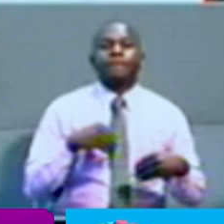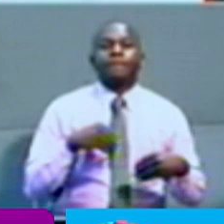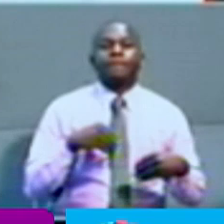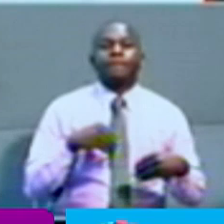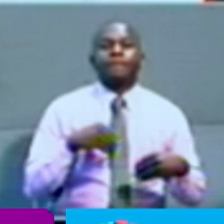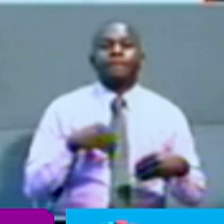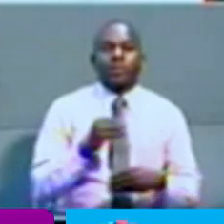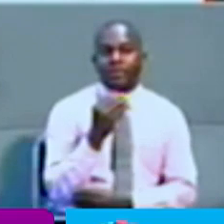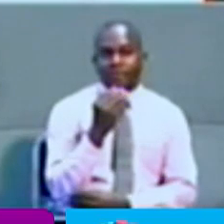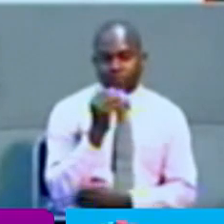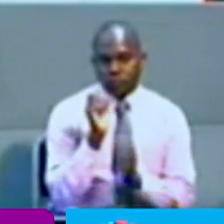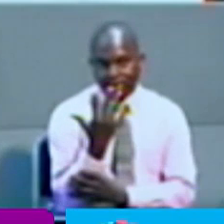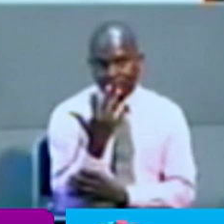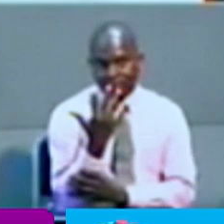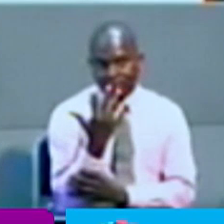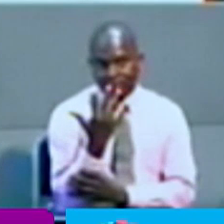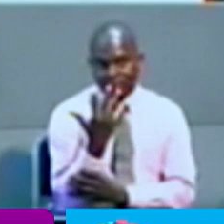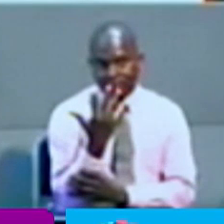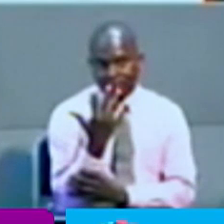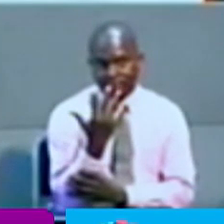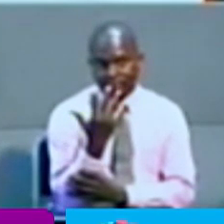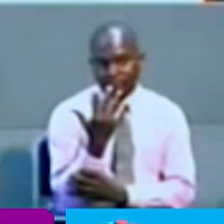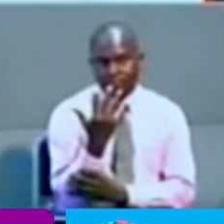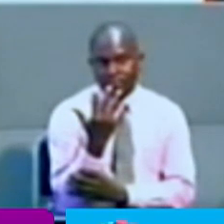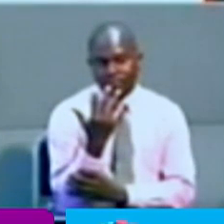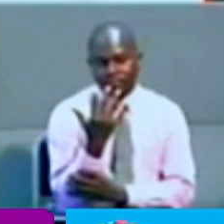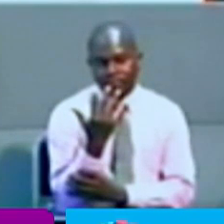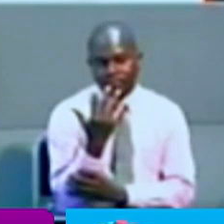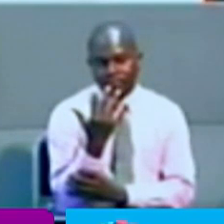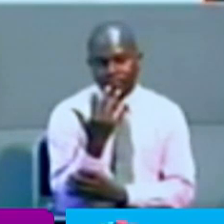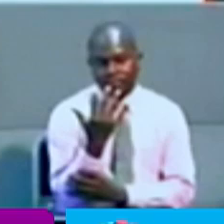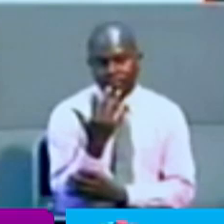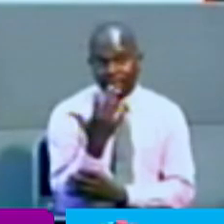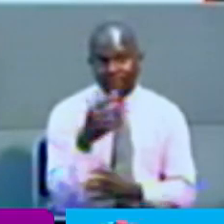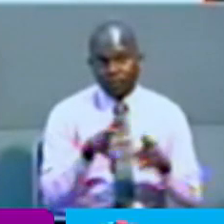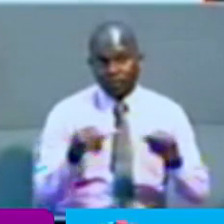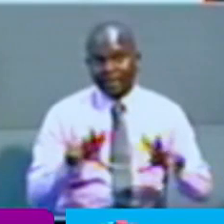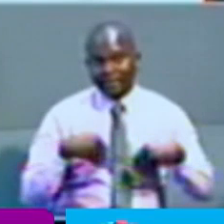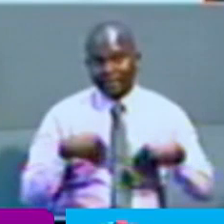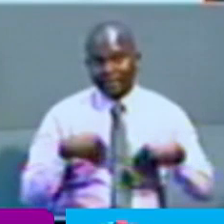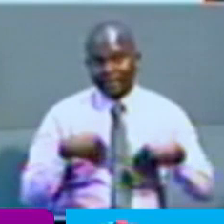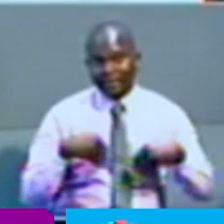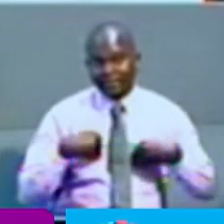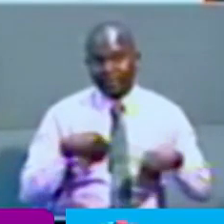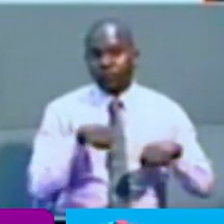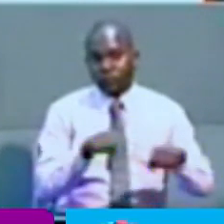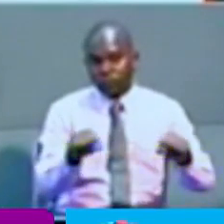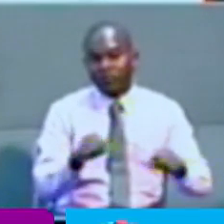which is sakumi na moja ya